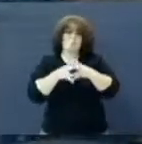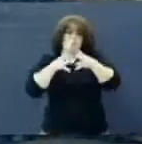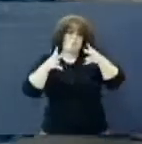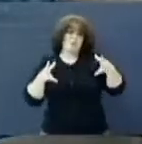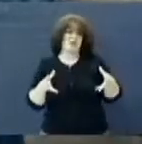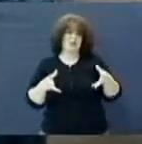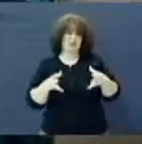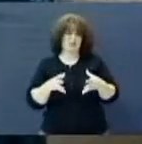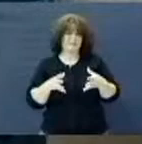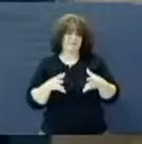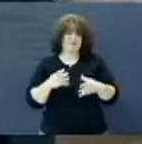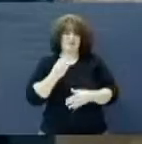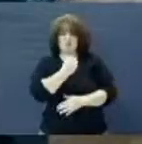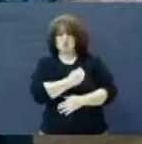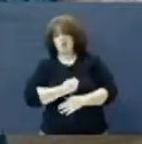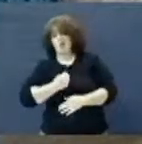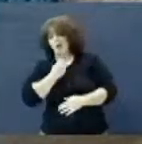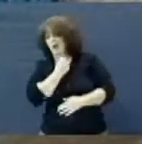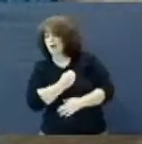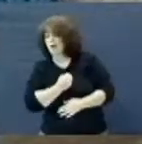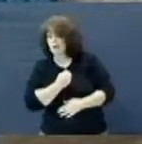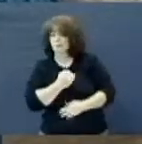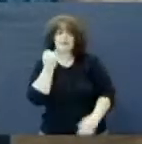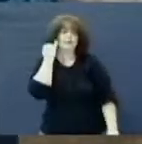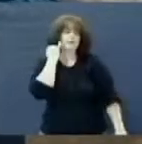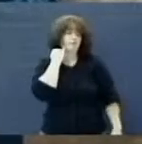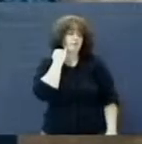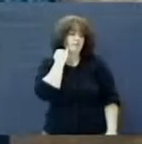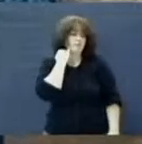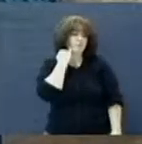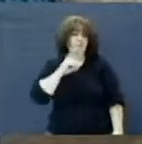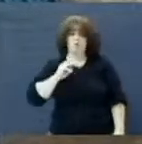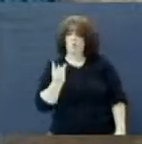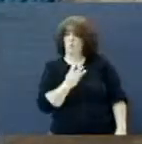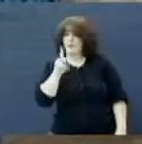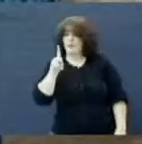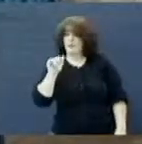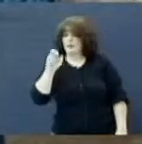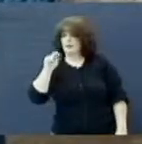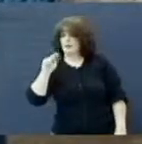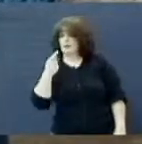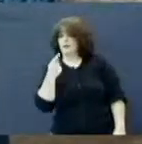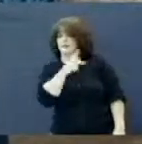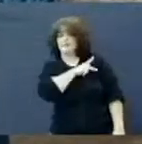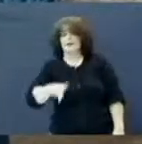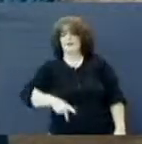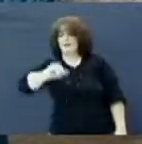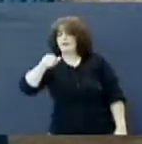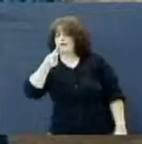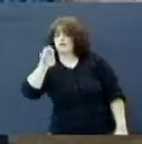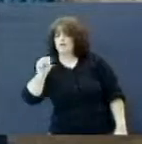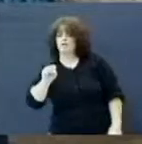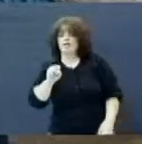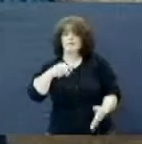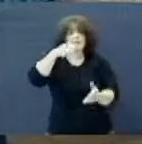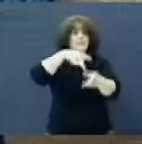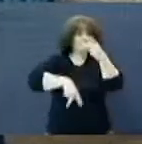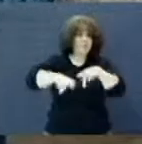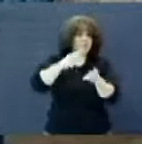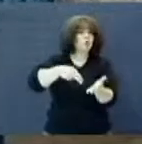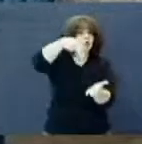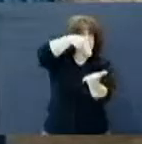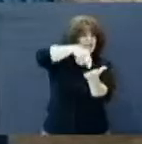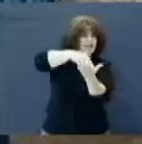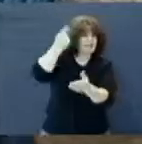There is. And if we King James people, if we independent fundamental people get up and take a stand for what's